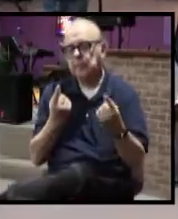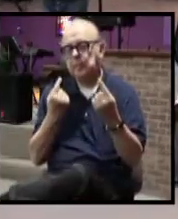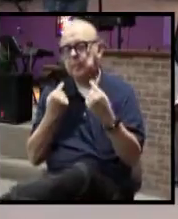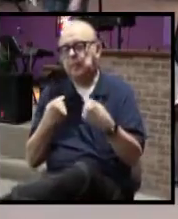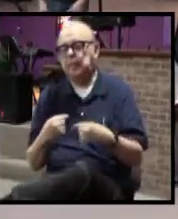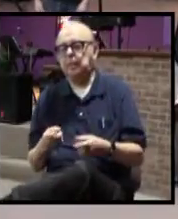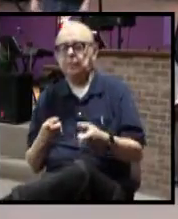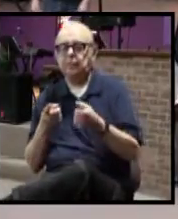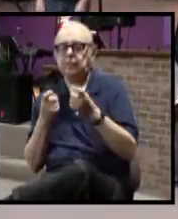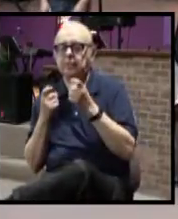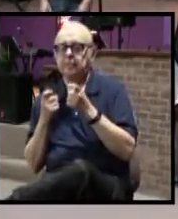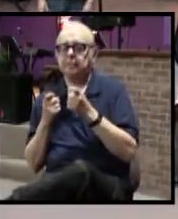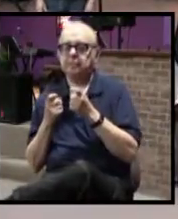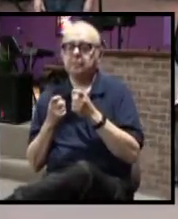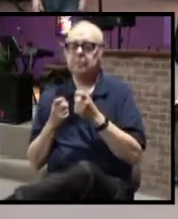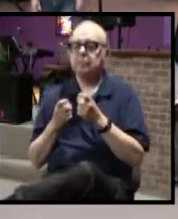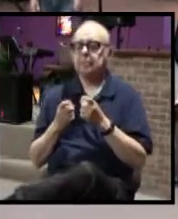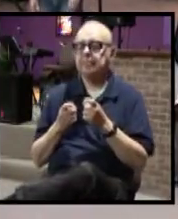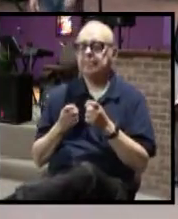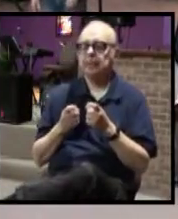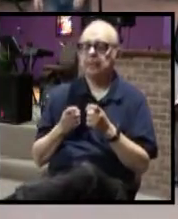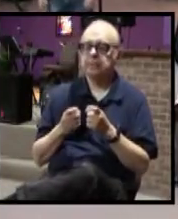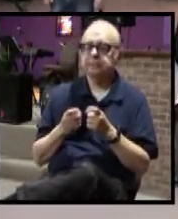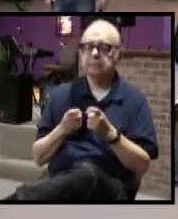And they see her coming in all of a sudden.